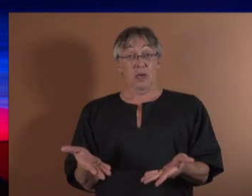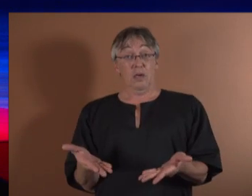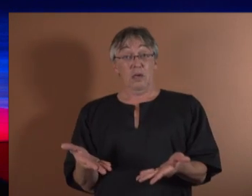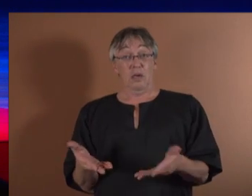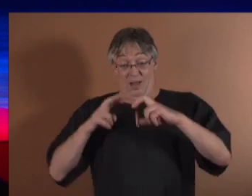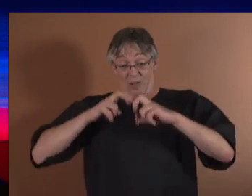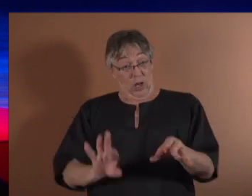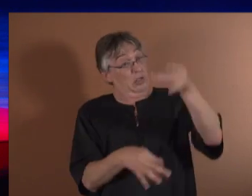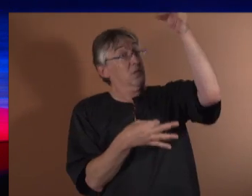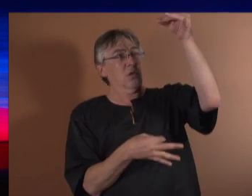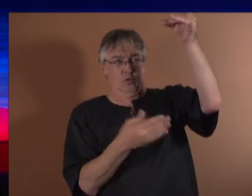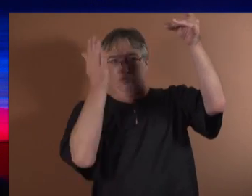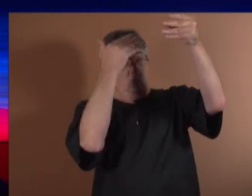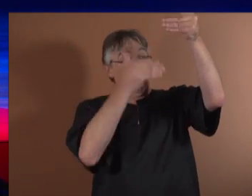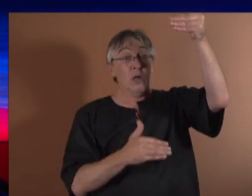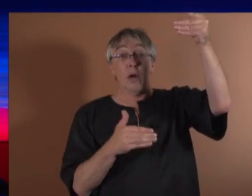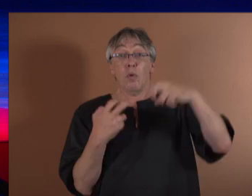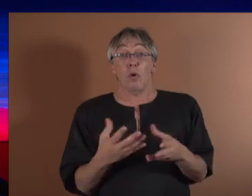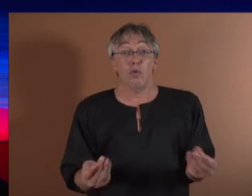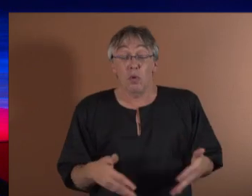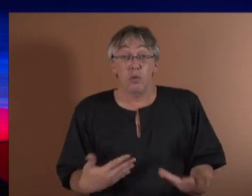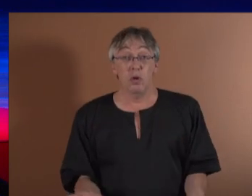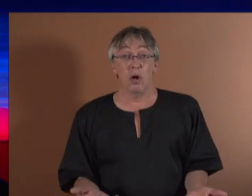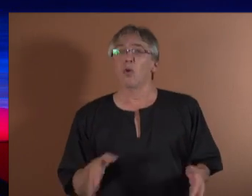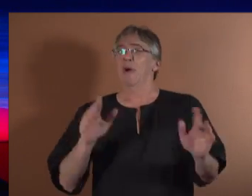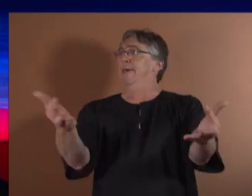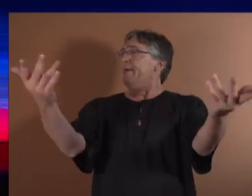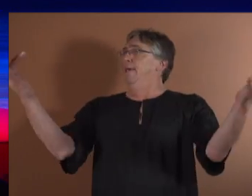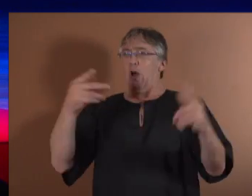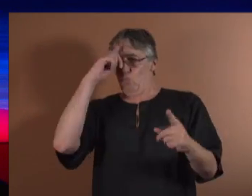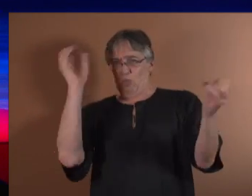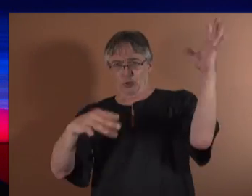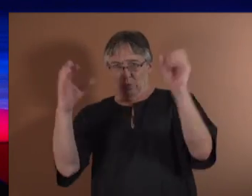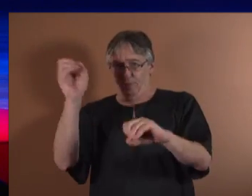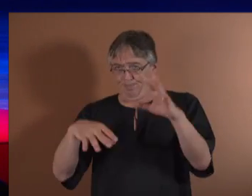creative input. Let's bring everybody together. Let's have a brainstorming. Who's got a good idea?